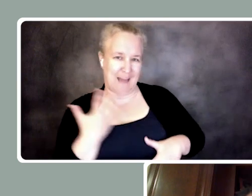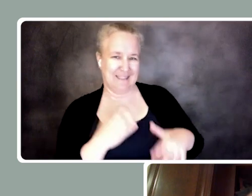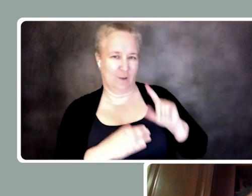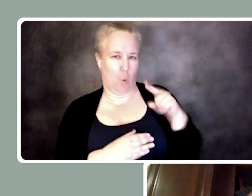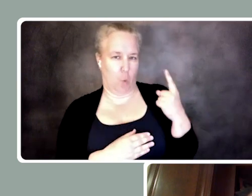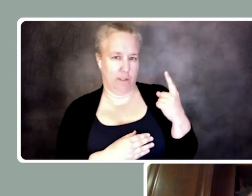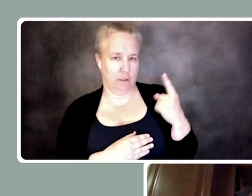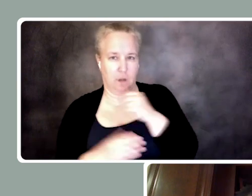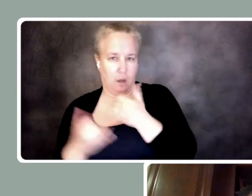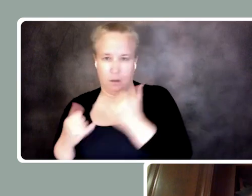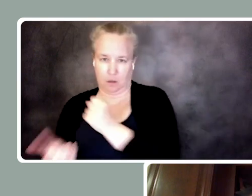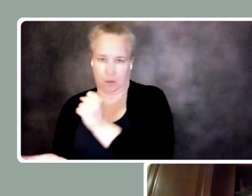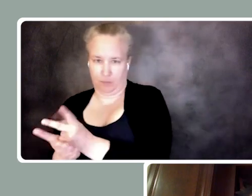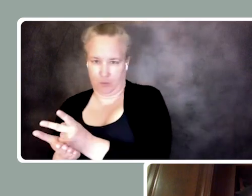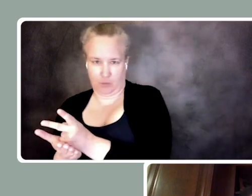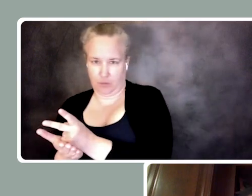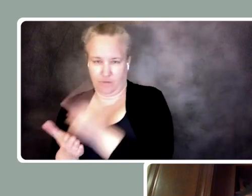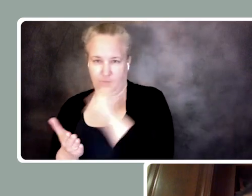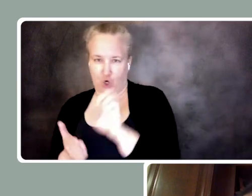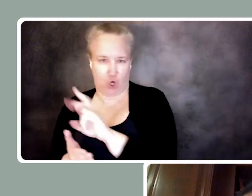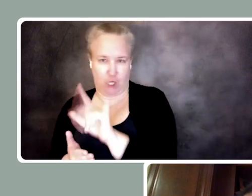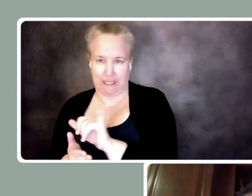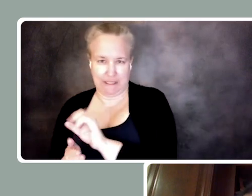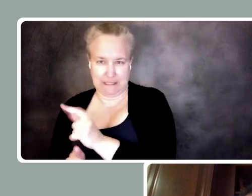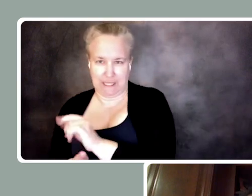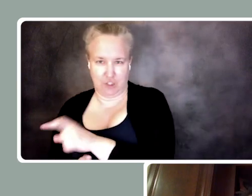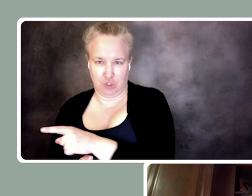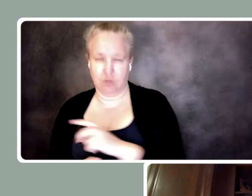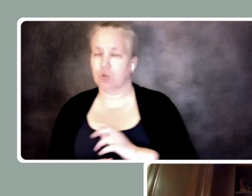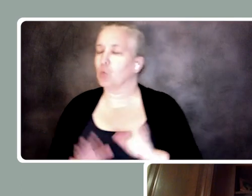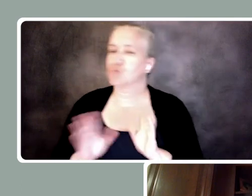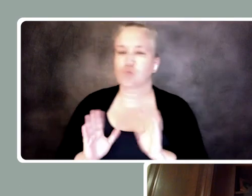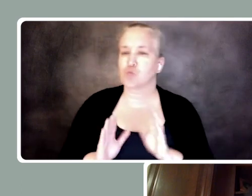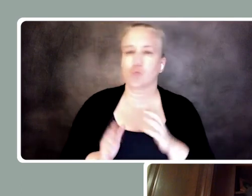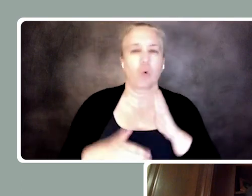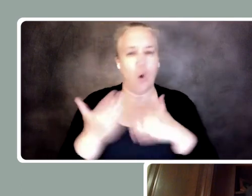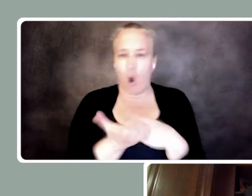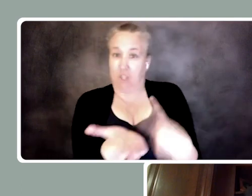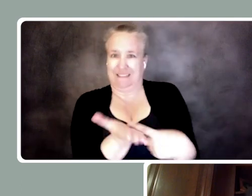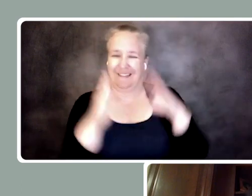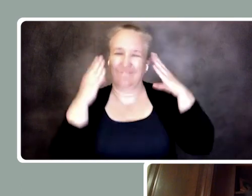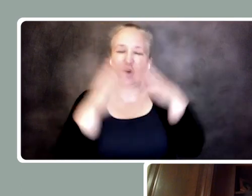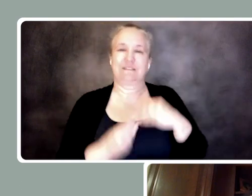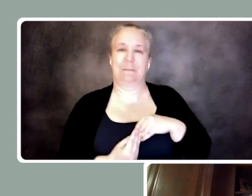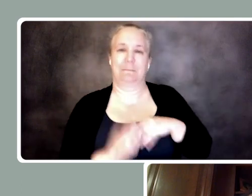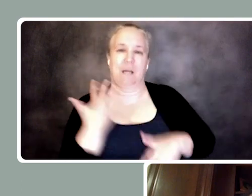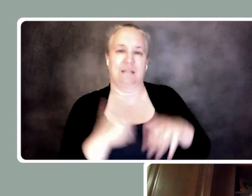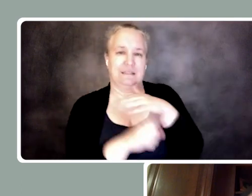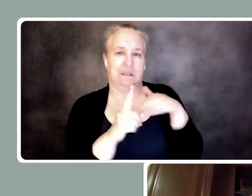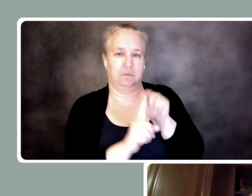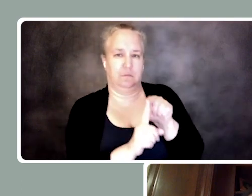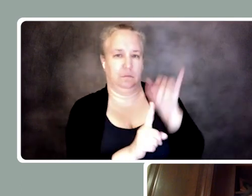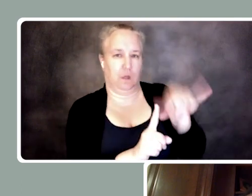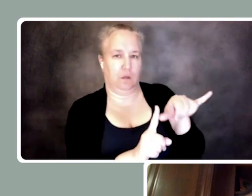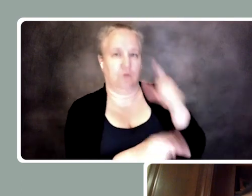not currently approved in the early stage setting. No. So all of this discussion is in the metastatic setting. So that is absolutely